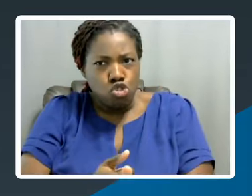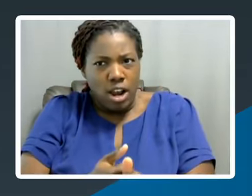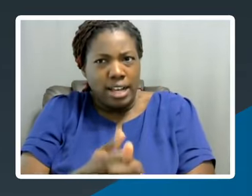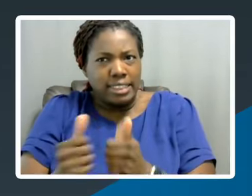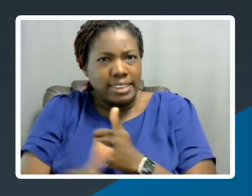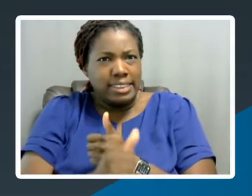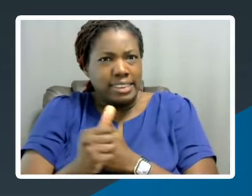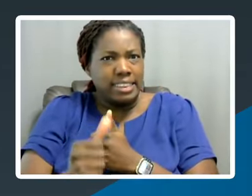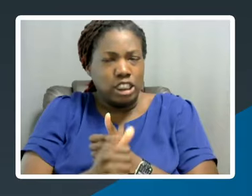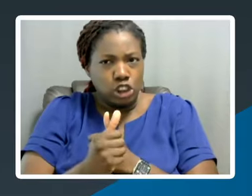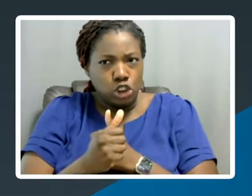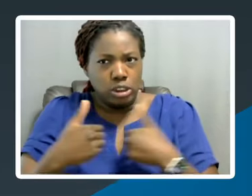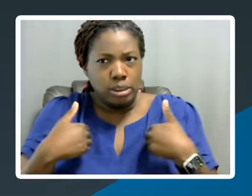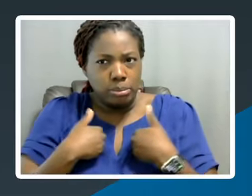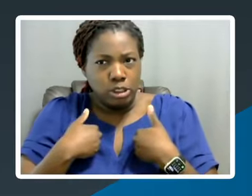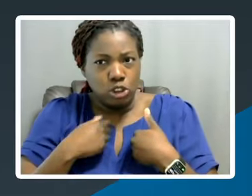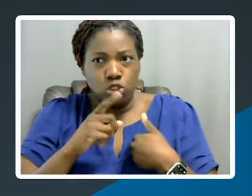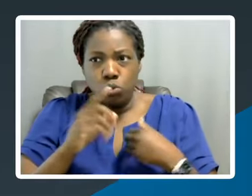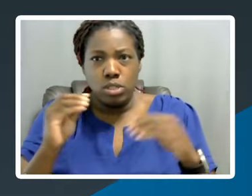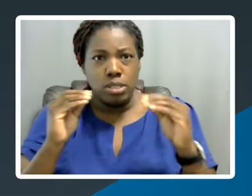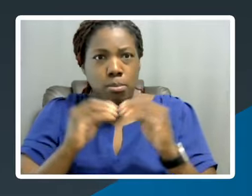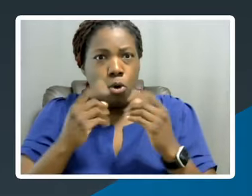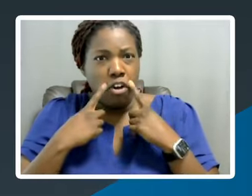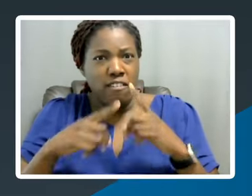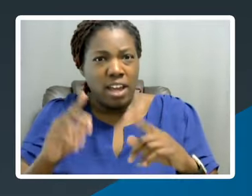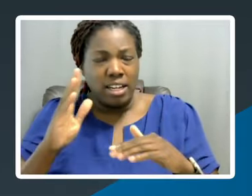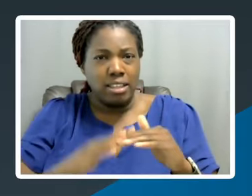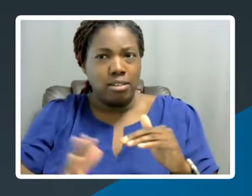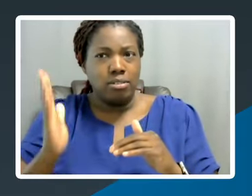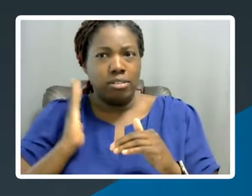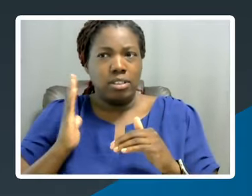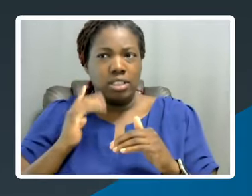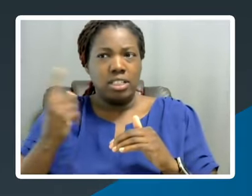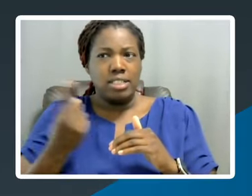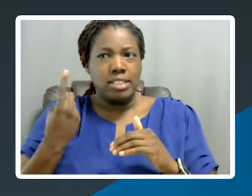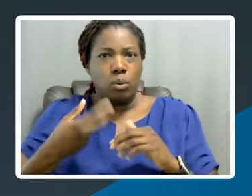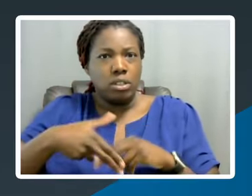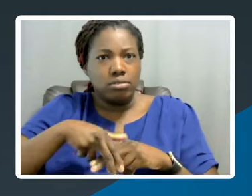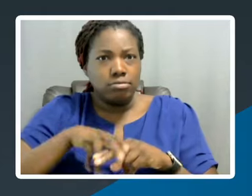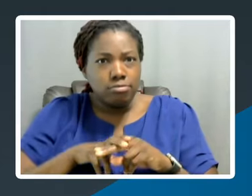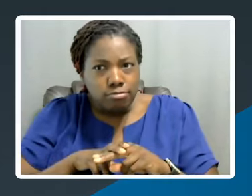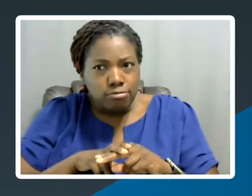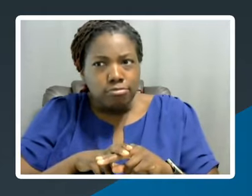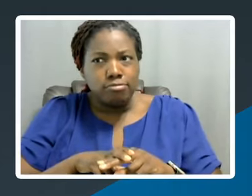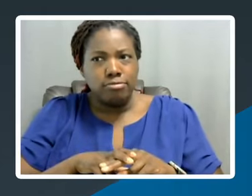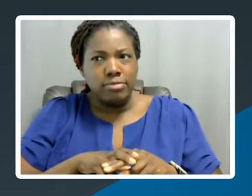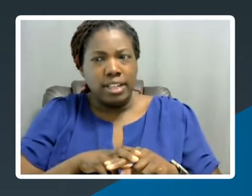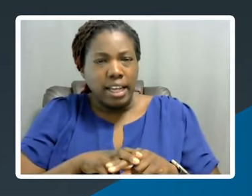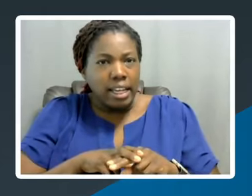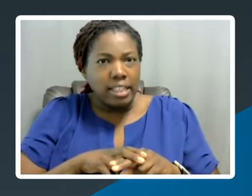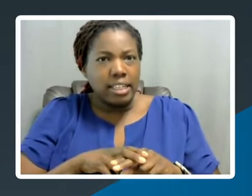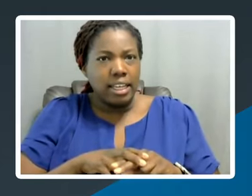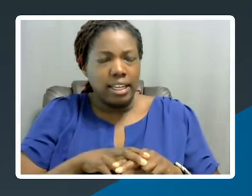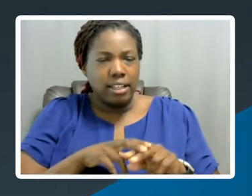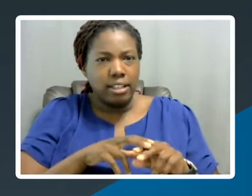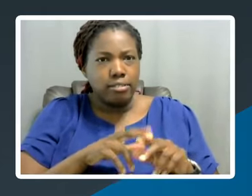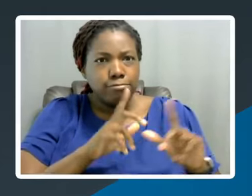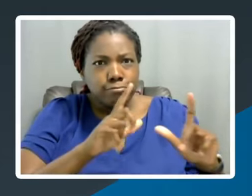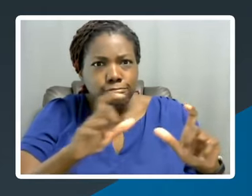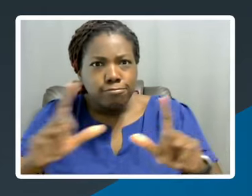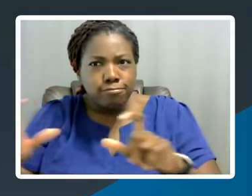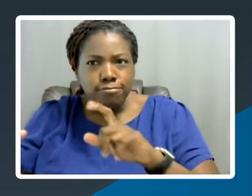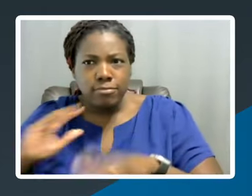out is far more effective than the old way they did it, which was having somebody sit in a field and ask the animals their names as they walked by, right? Like this is a